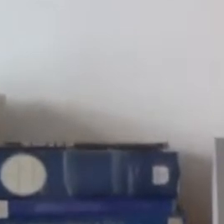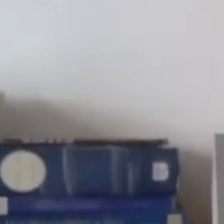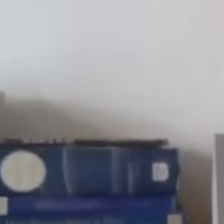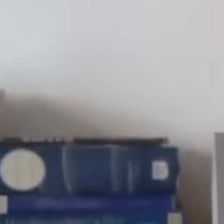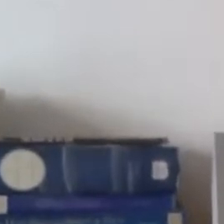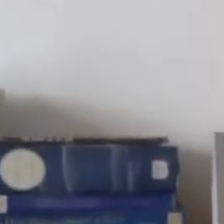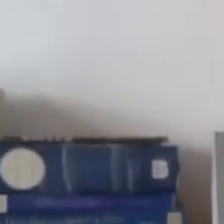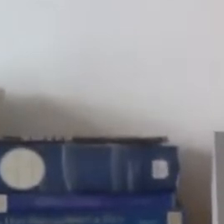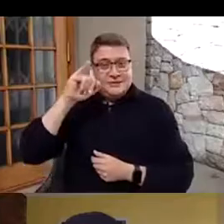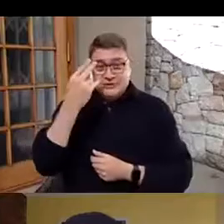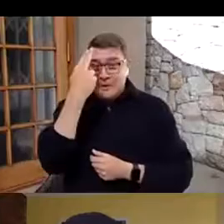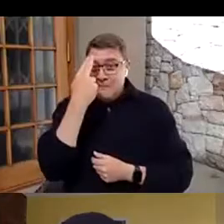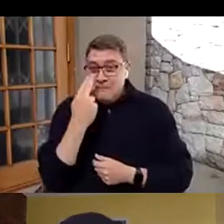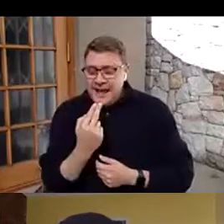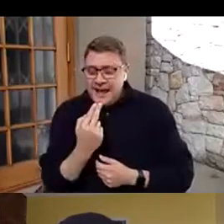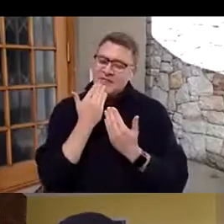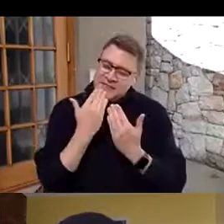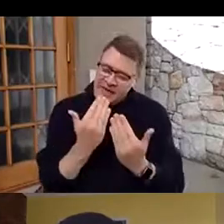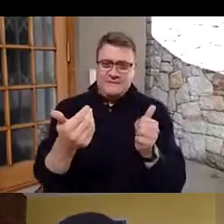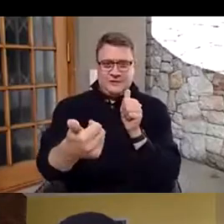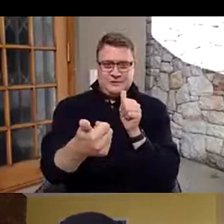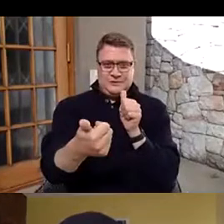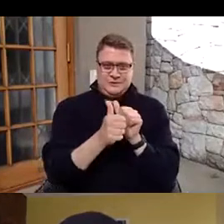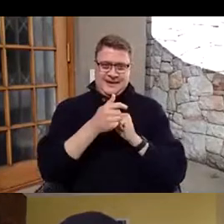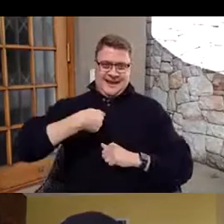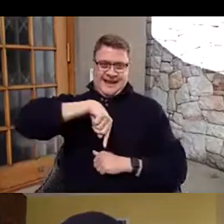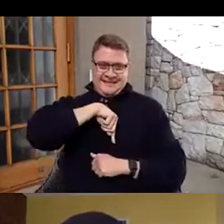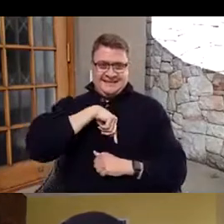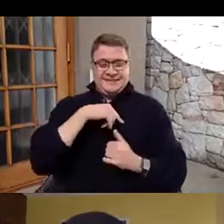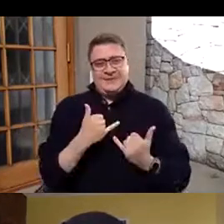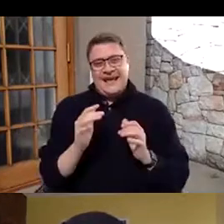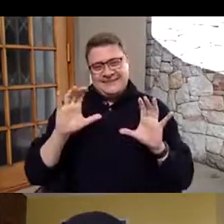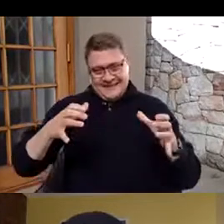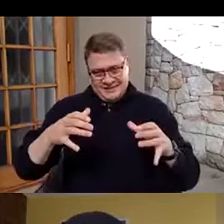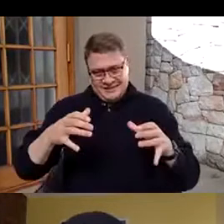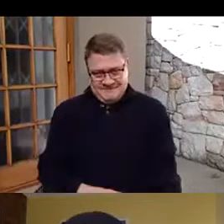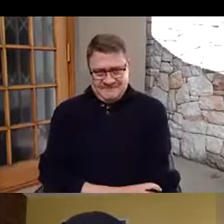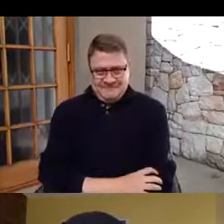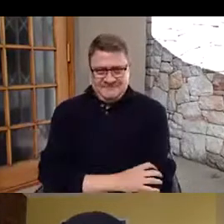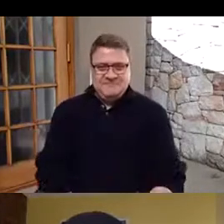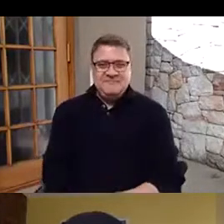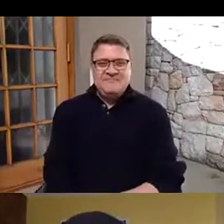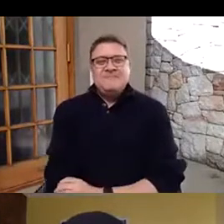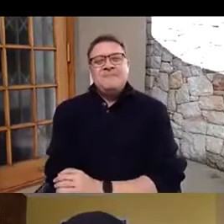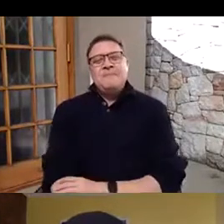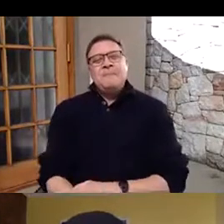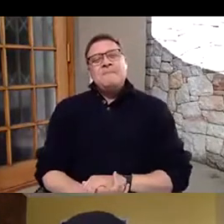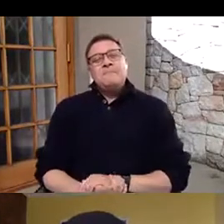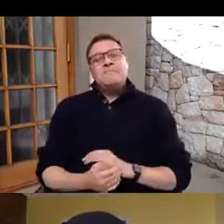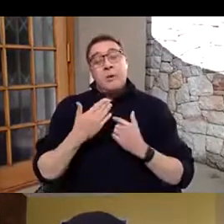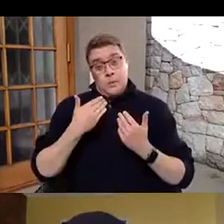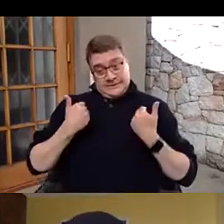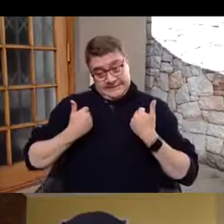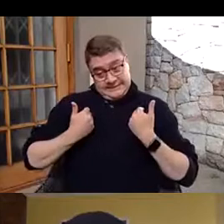Mage C for joining us today in today's session. So we're going to get started asking